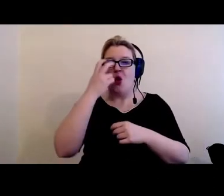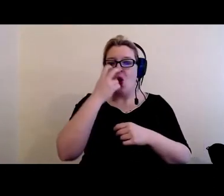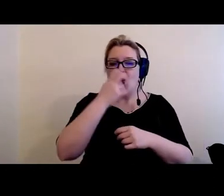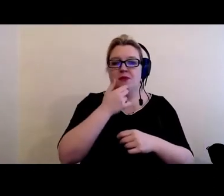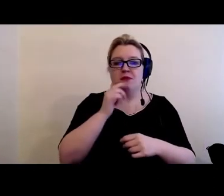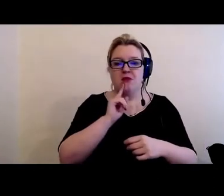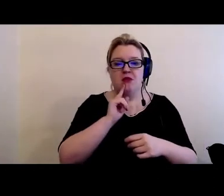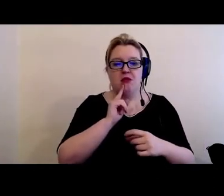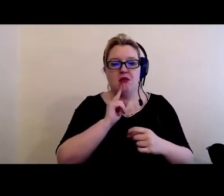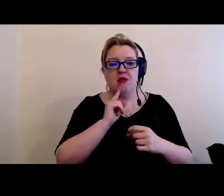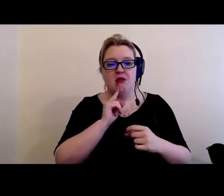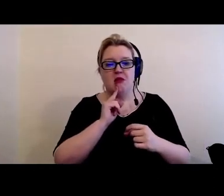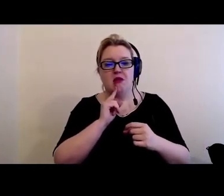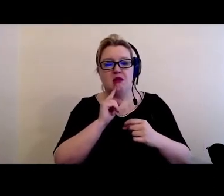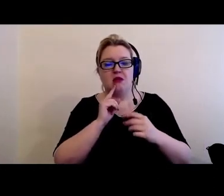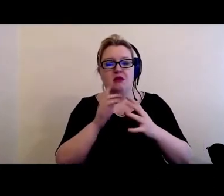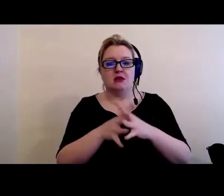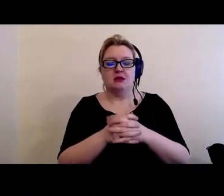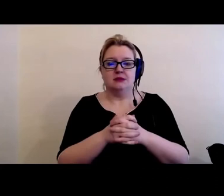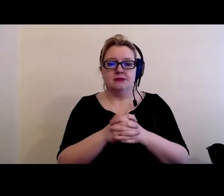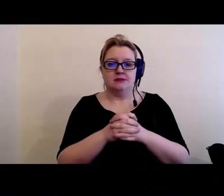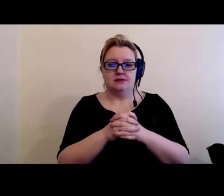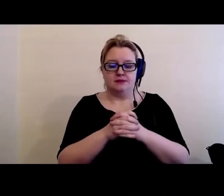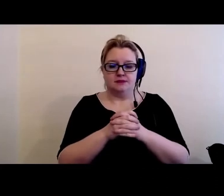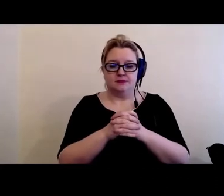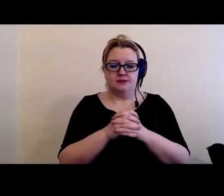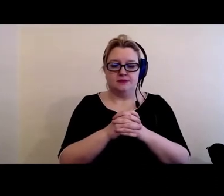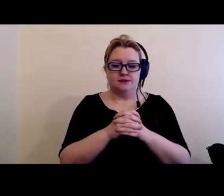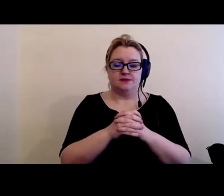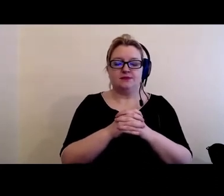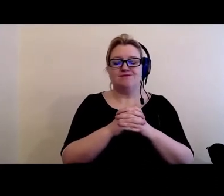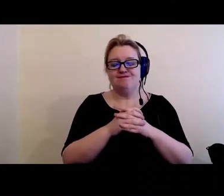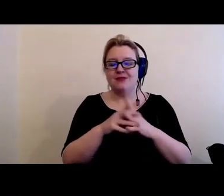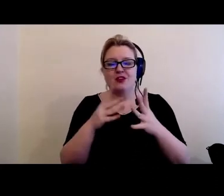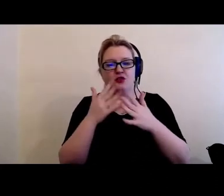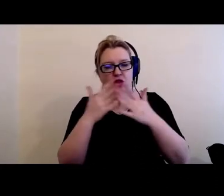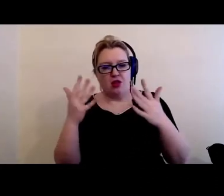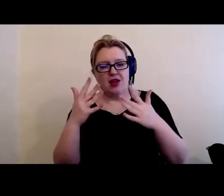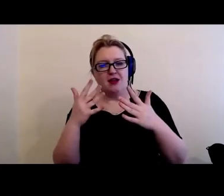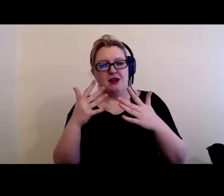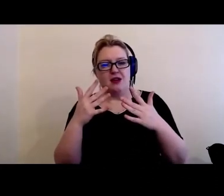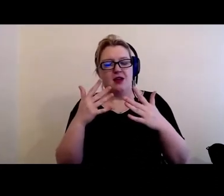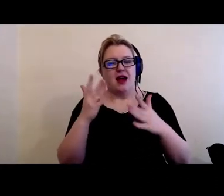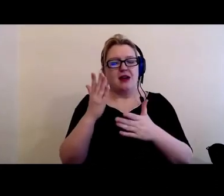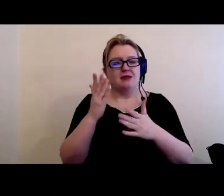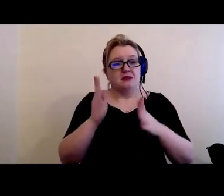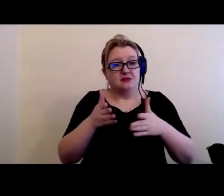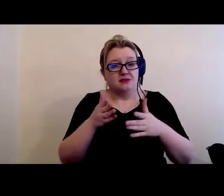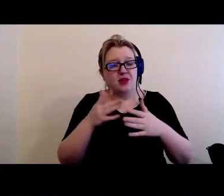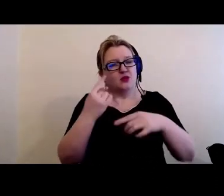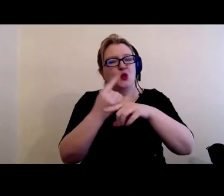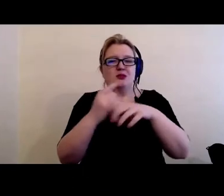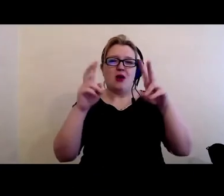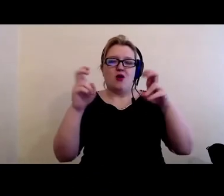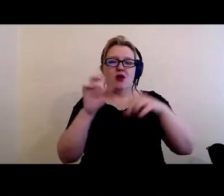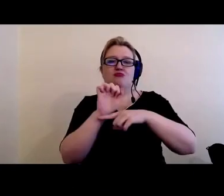been on front pages, rightly being very significant concerns about, did the protective ring around them ever exist? Was it